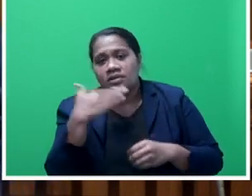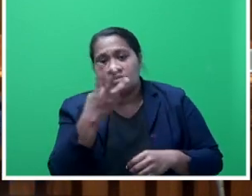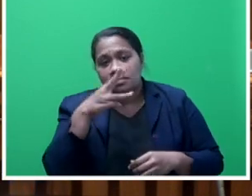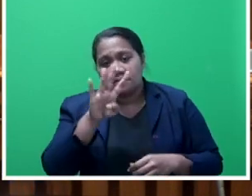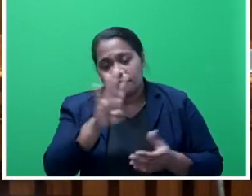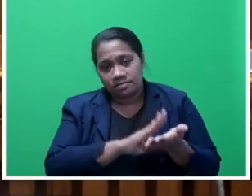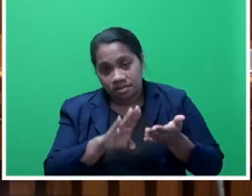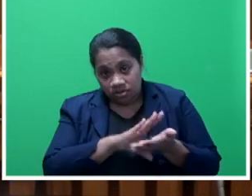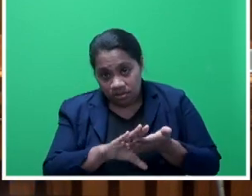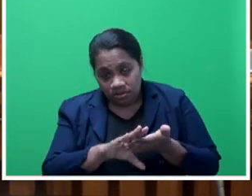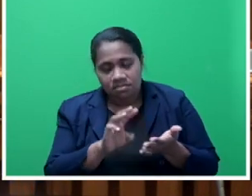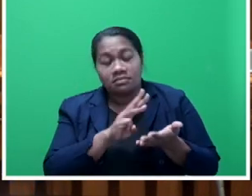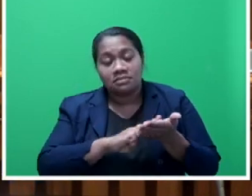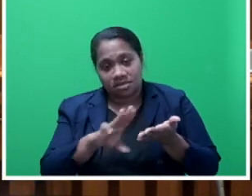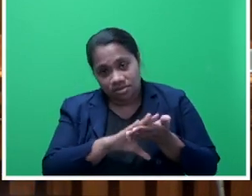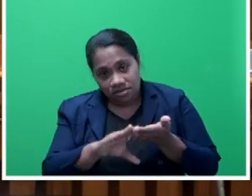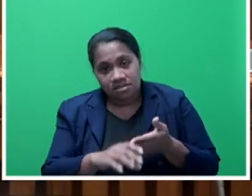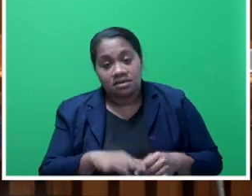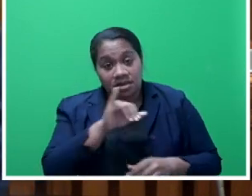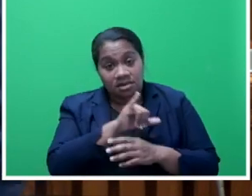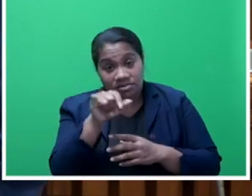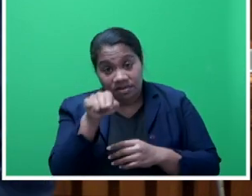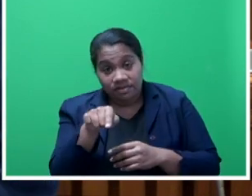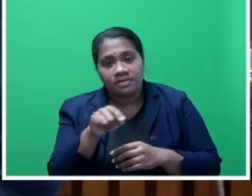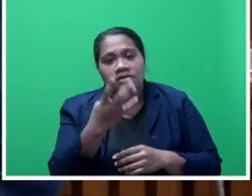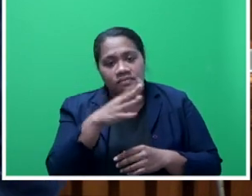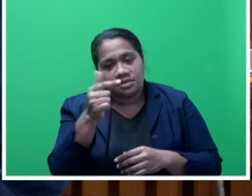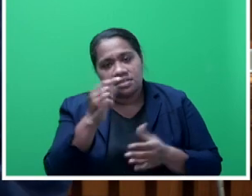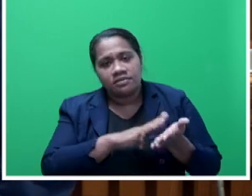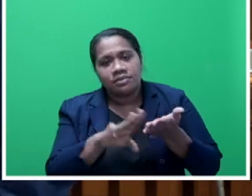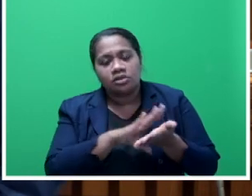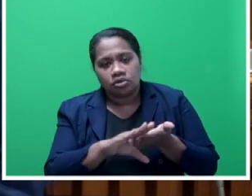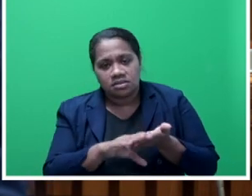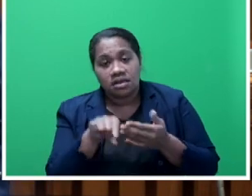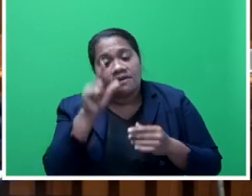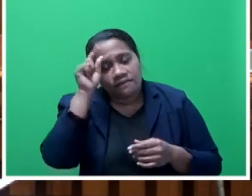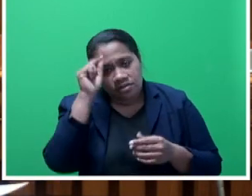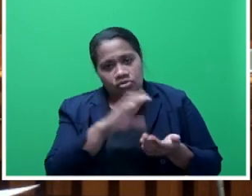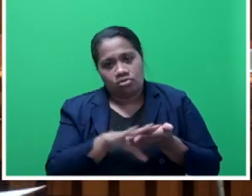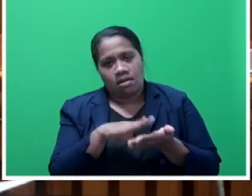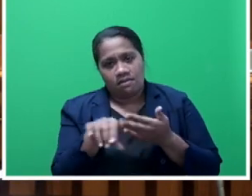$134 million. And aircraft lessors, $47 million. These are in Fijian dollars.